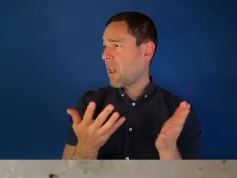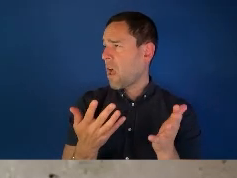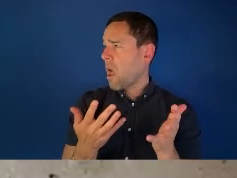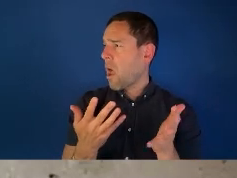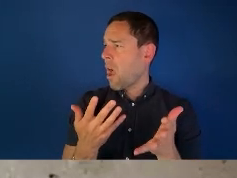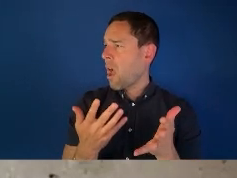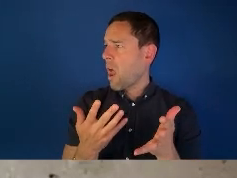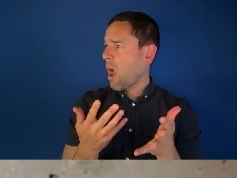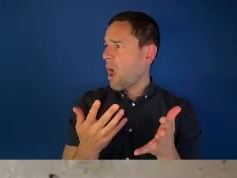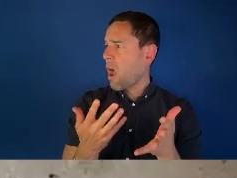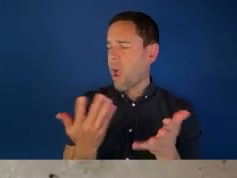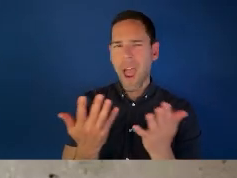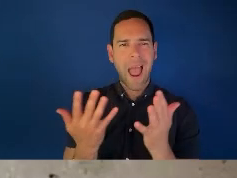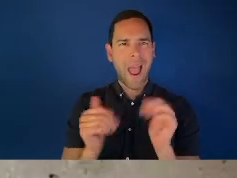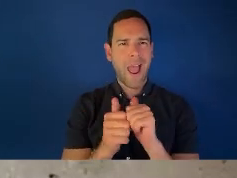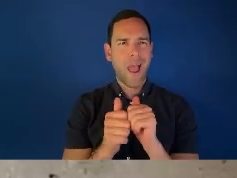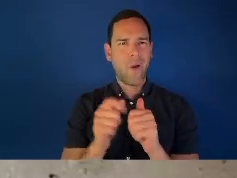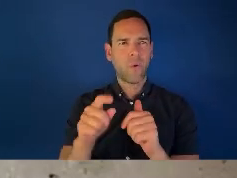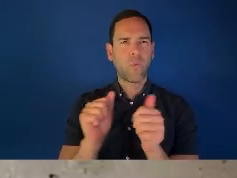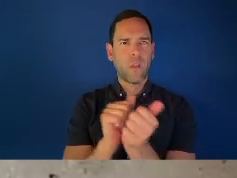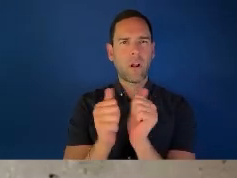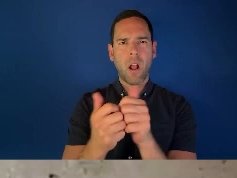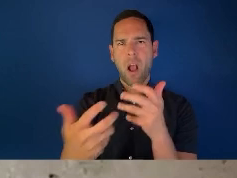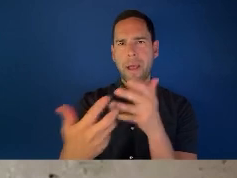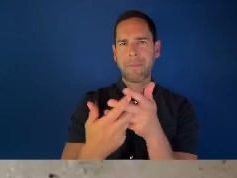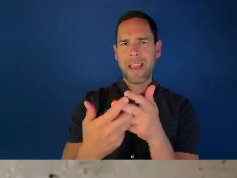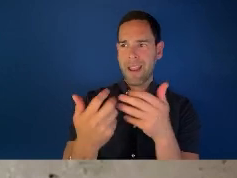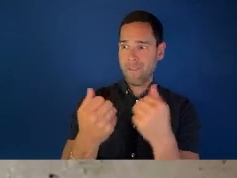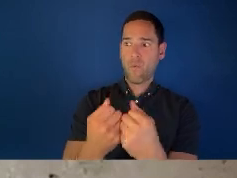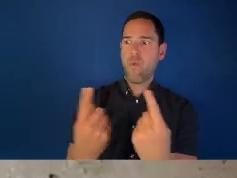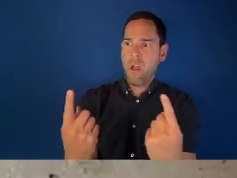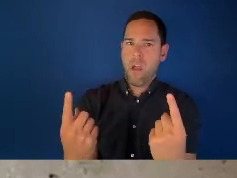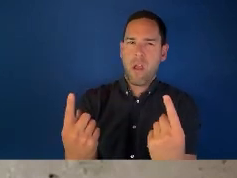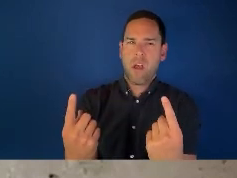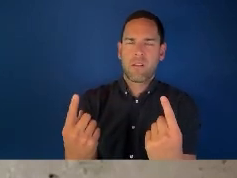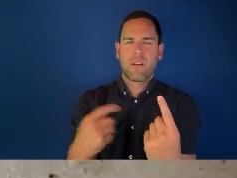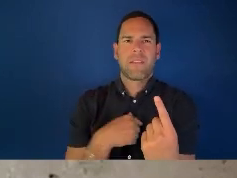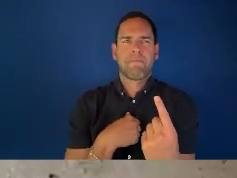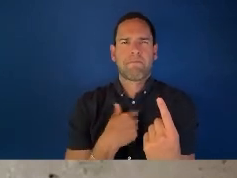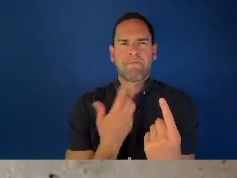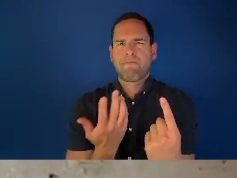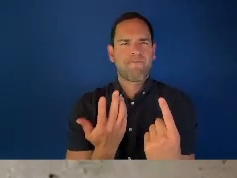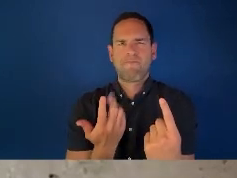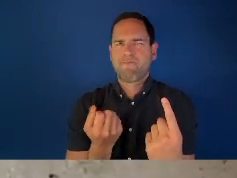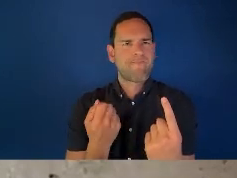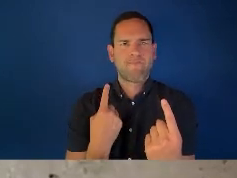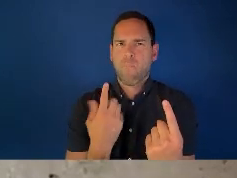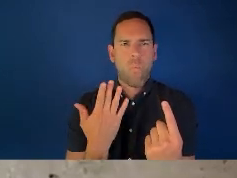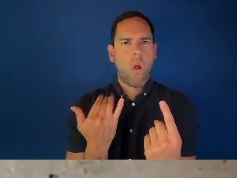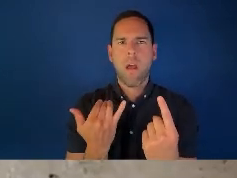in the classroom. And for people who need a distraction reduced setting,